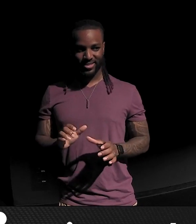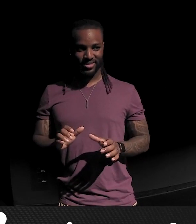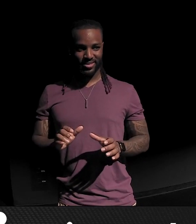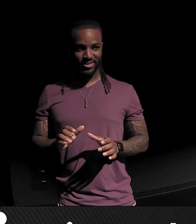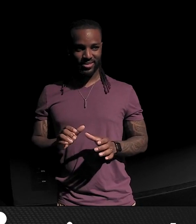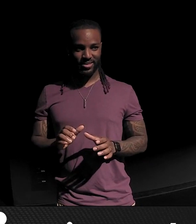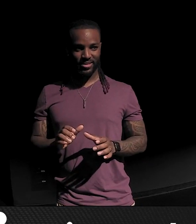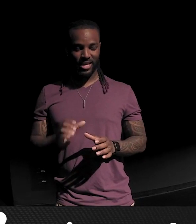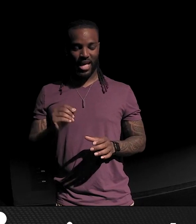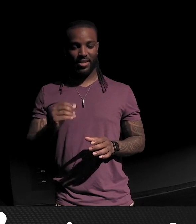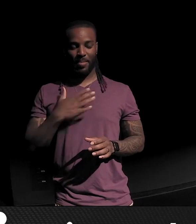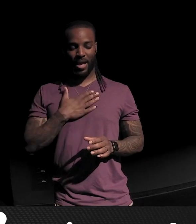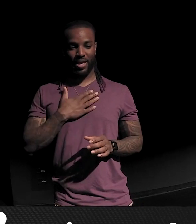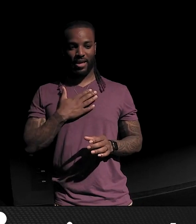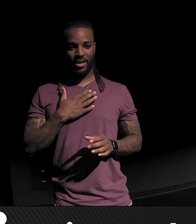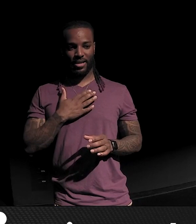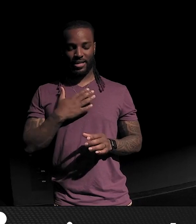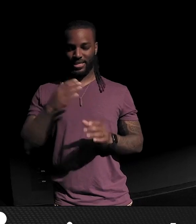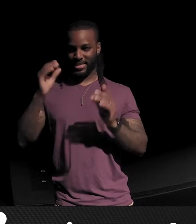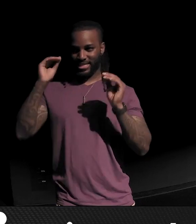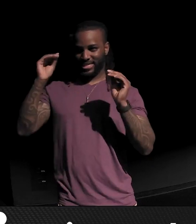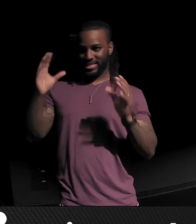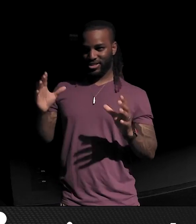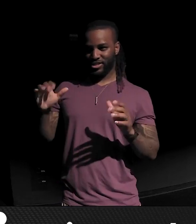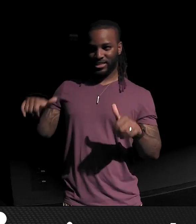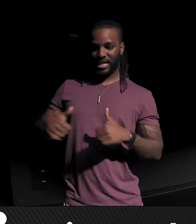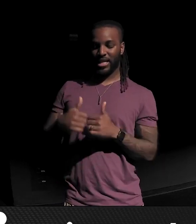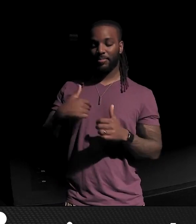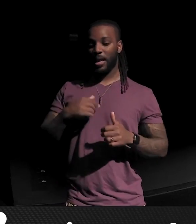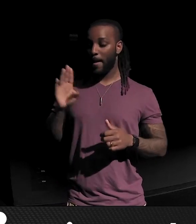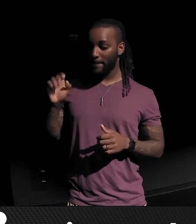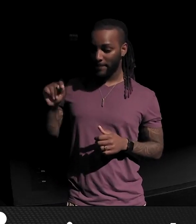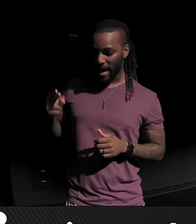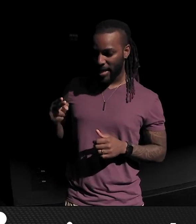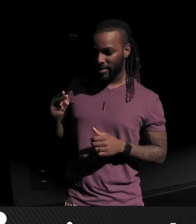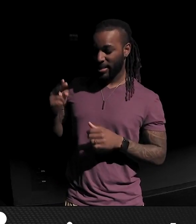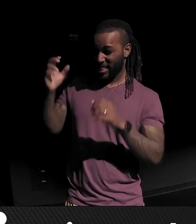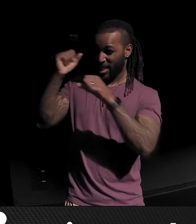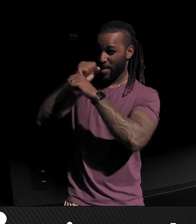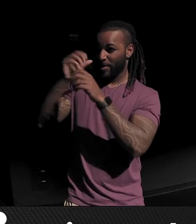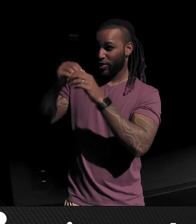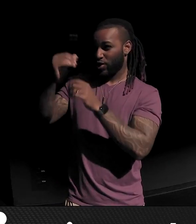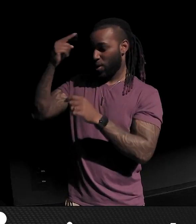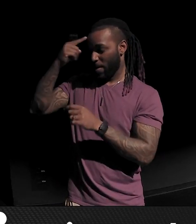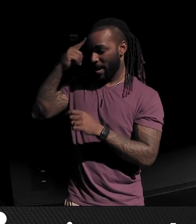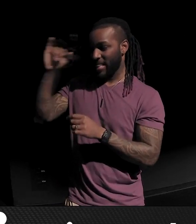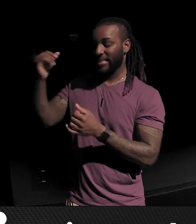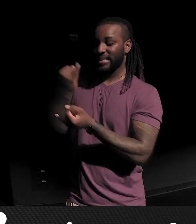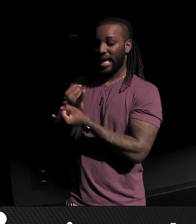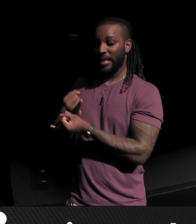And my teacher challenged me, Beth, the picture you have in your mind is a picture of independence, that with that